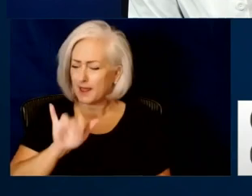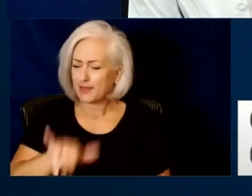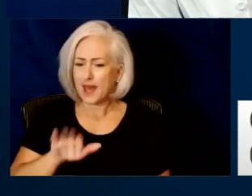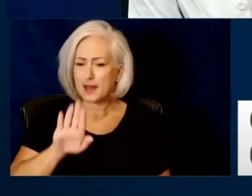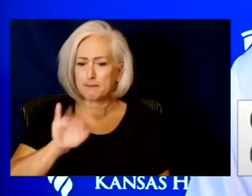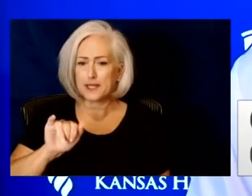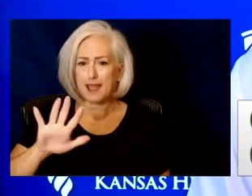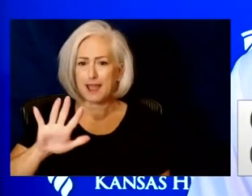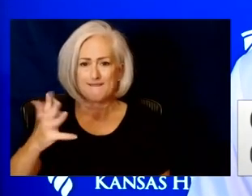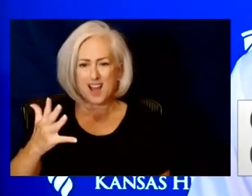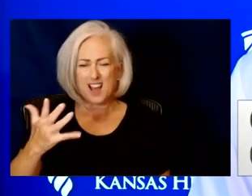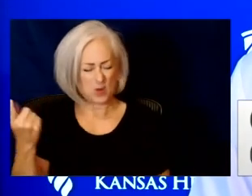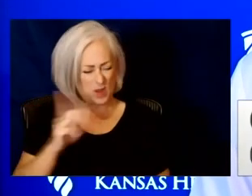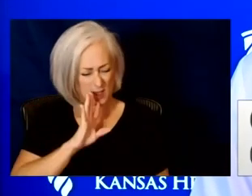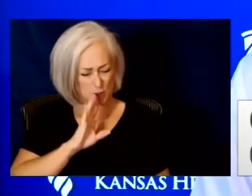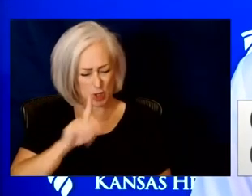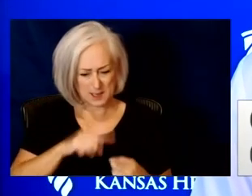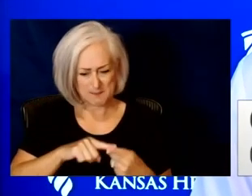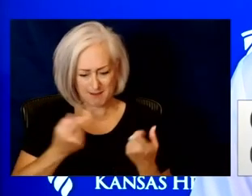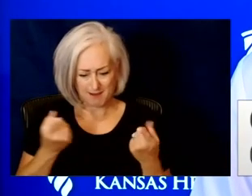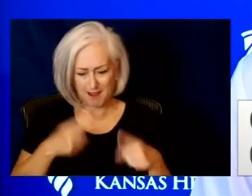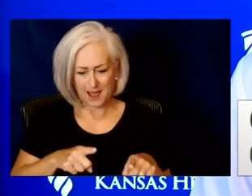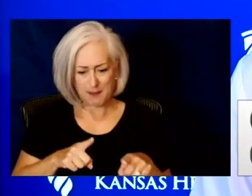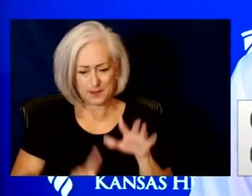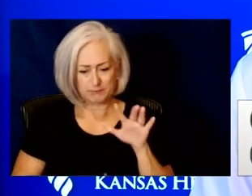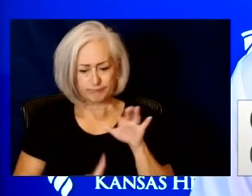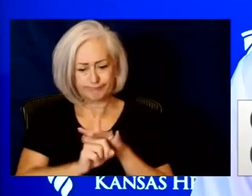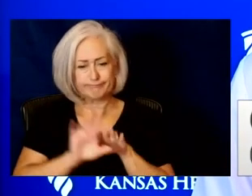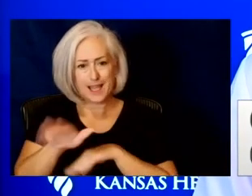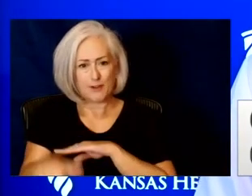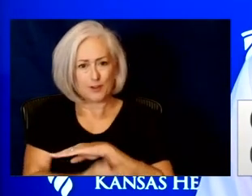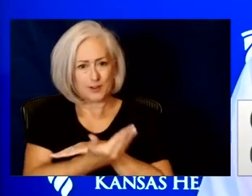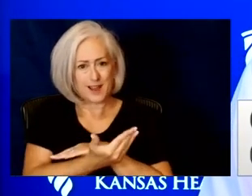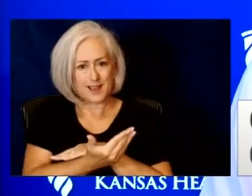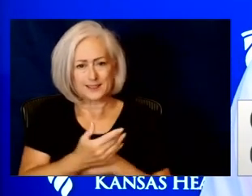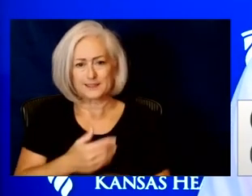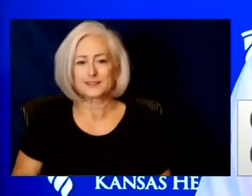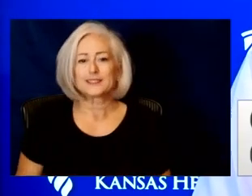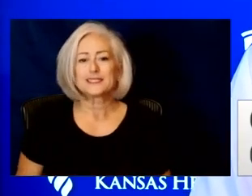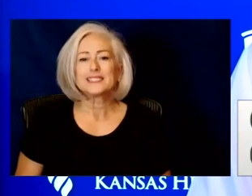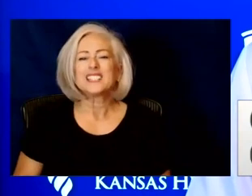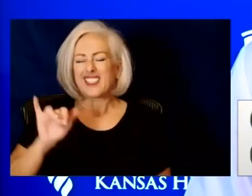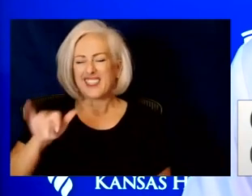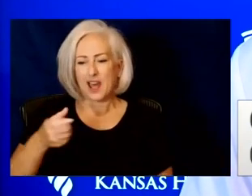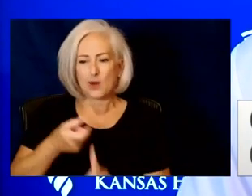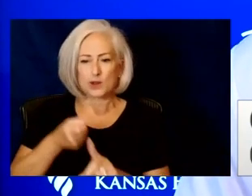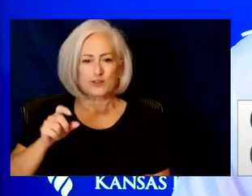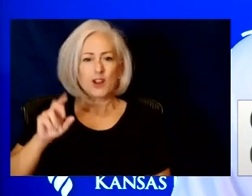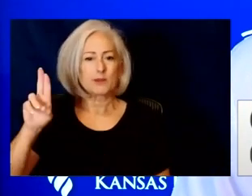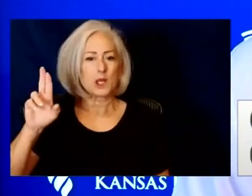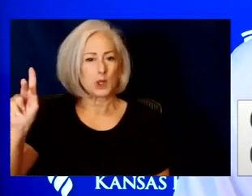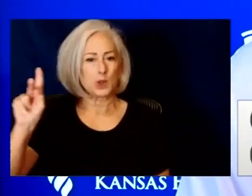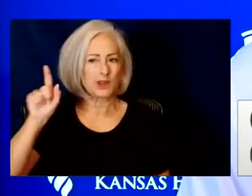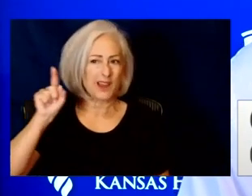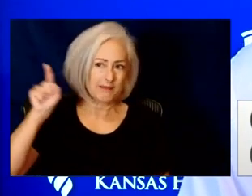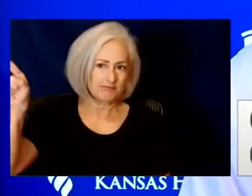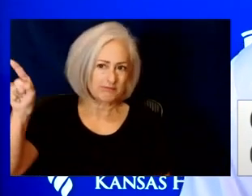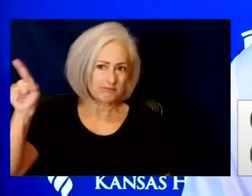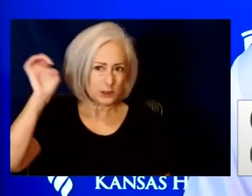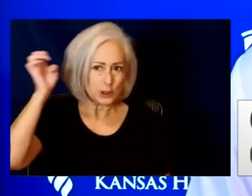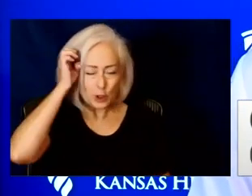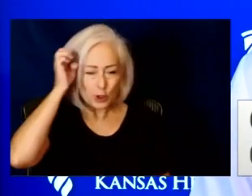know, again, I think this is anecdotal. This is out of the UK. It's hard to